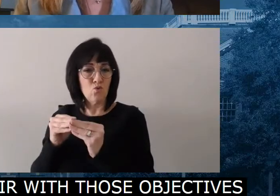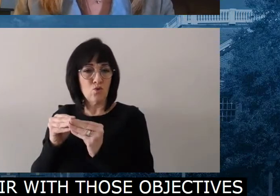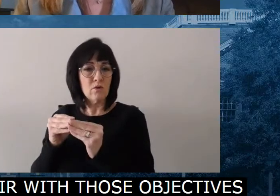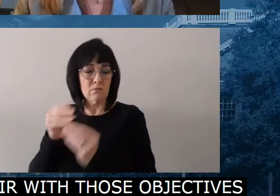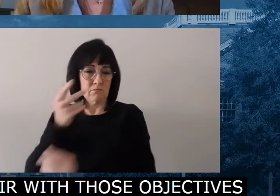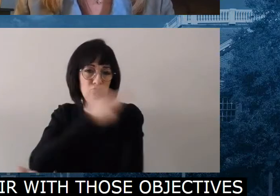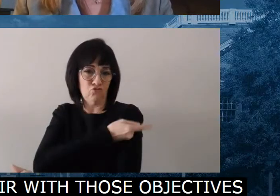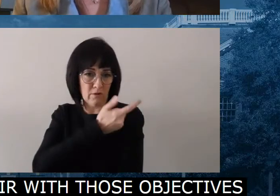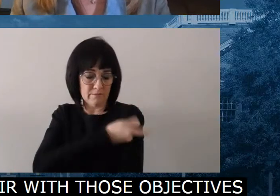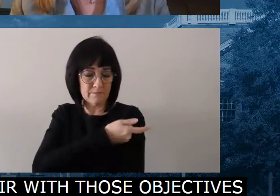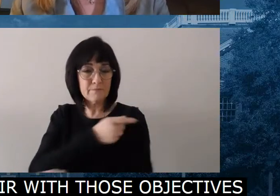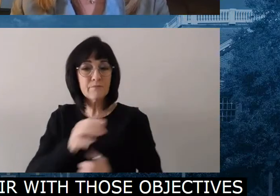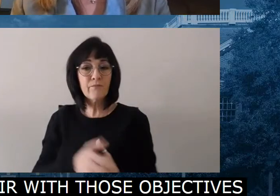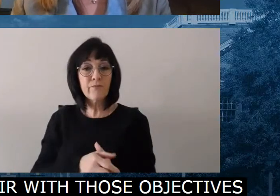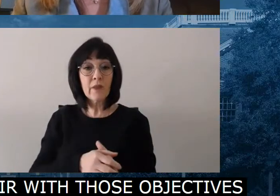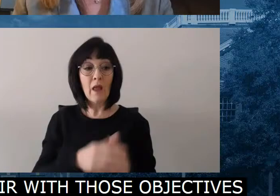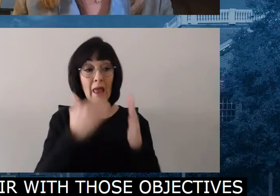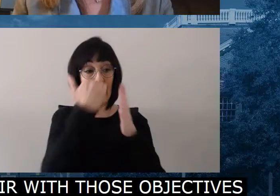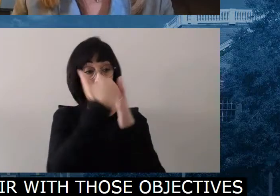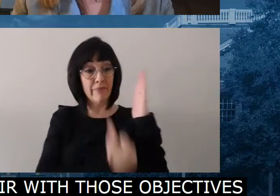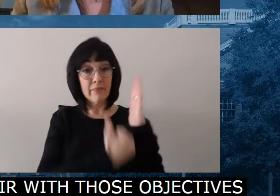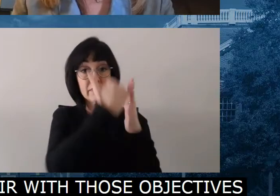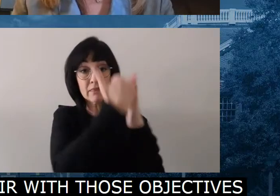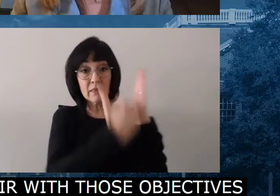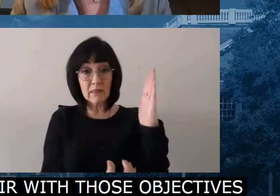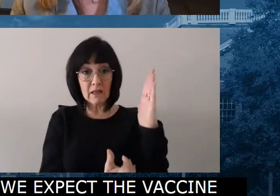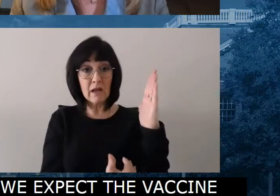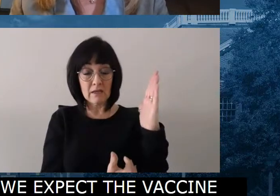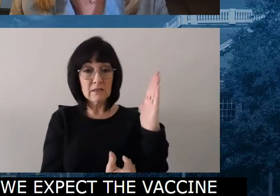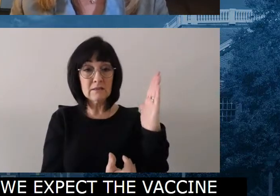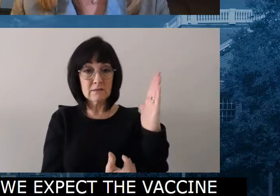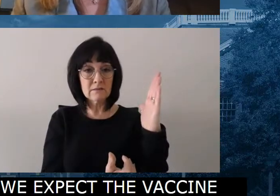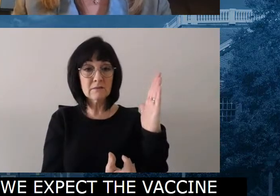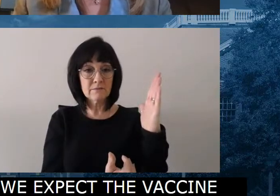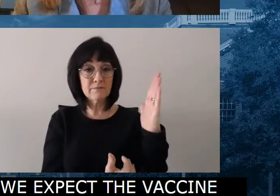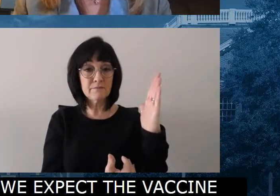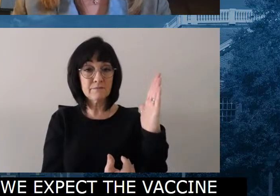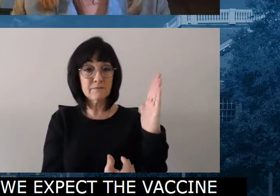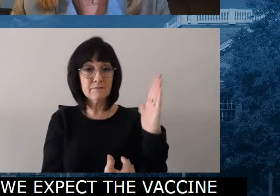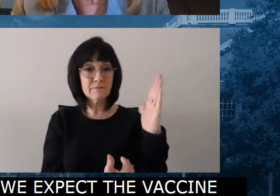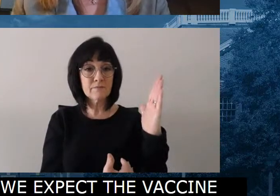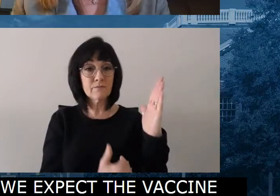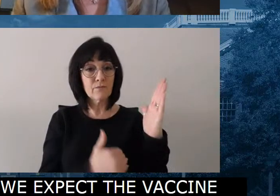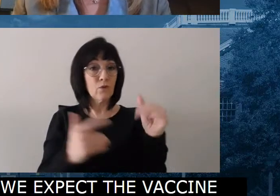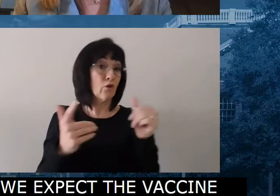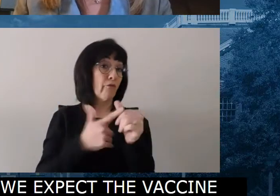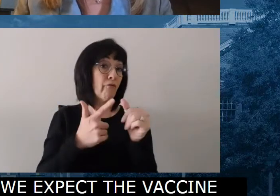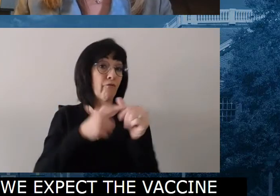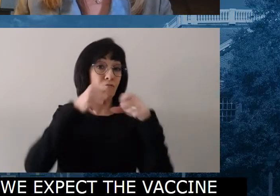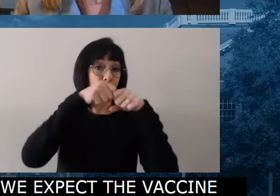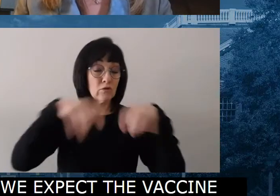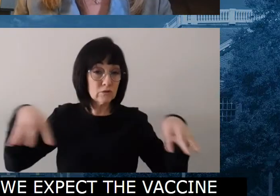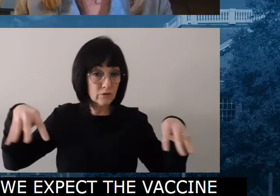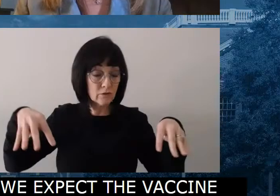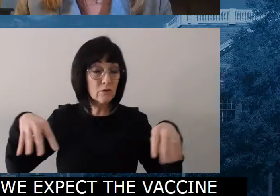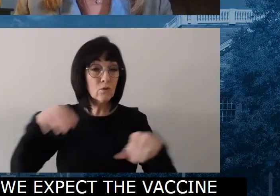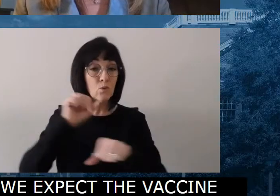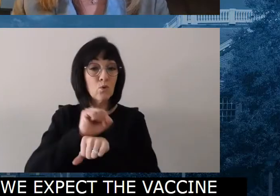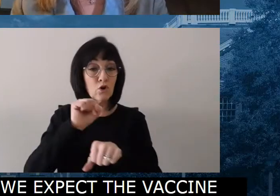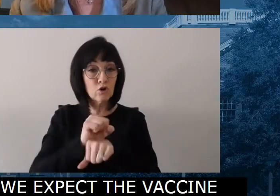demand on those lists of 1A frontline healthcare workers, first responders,